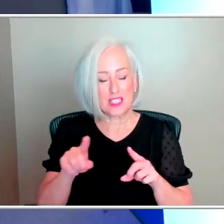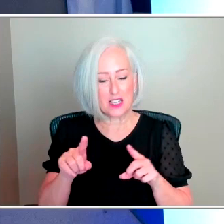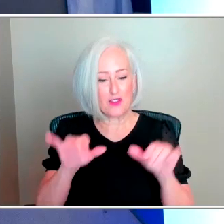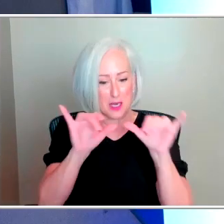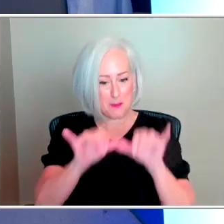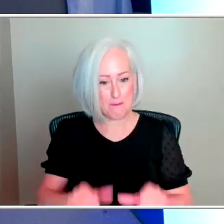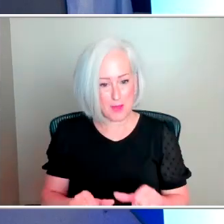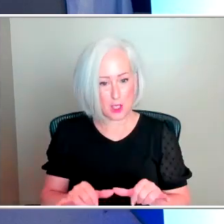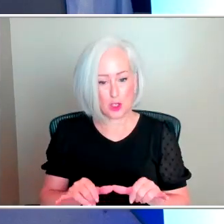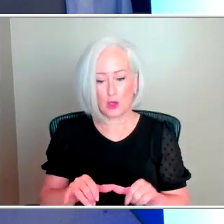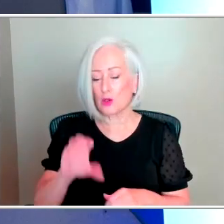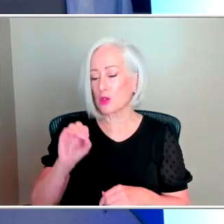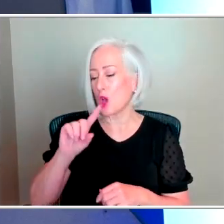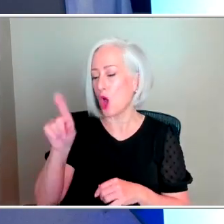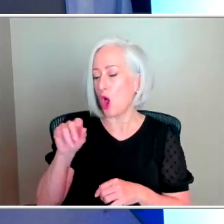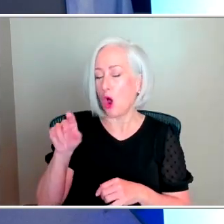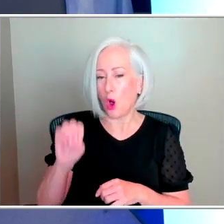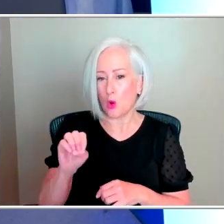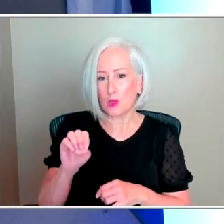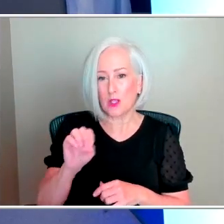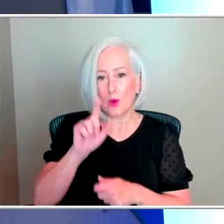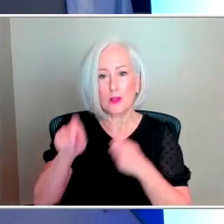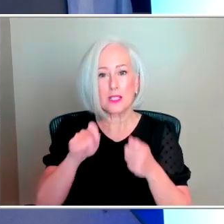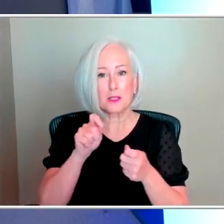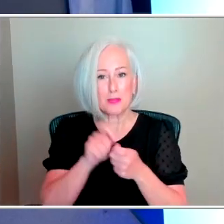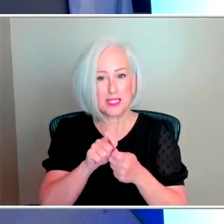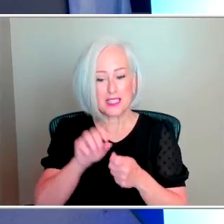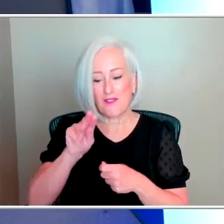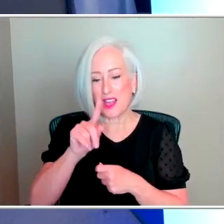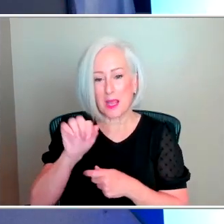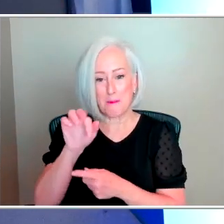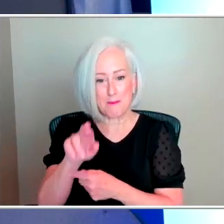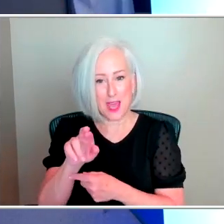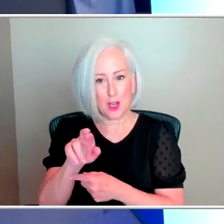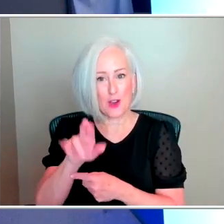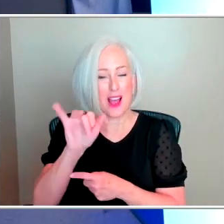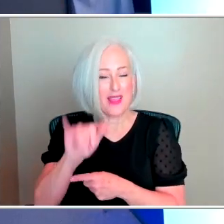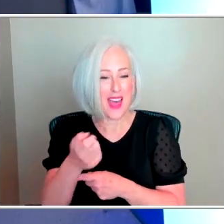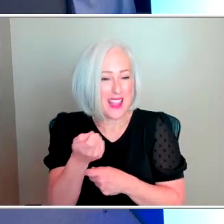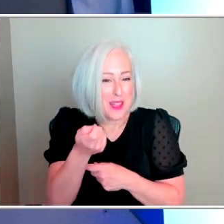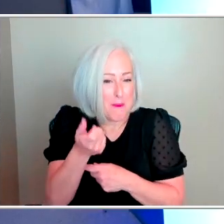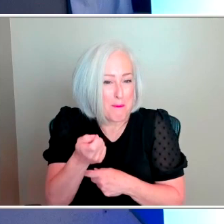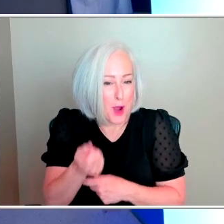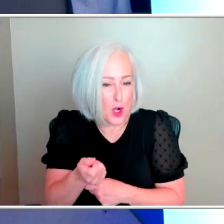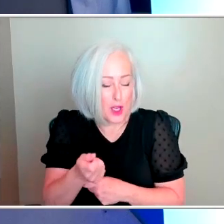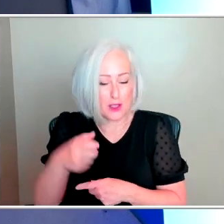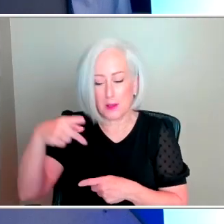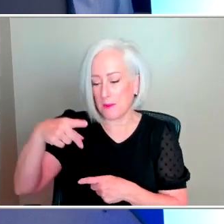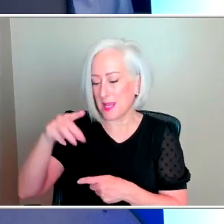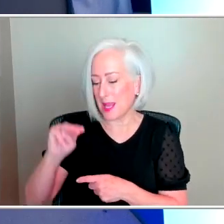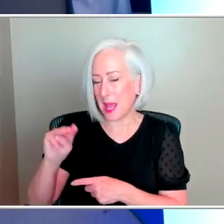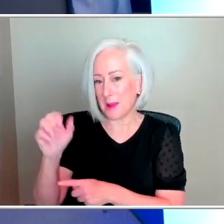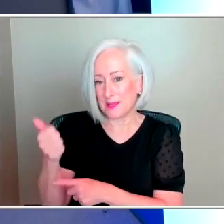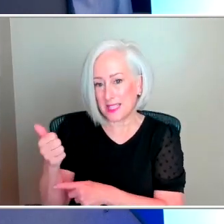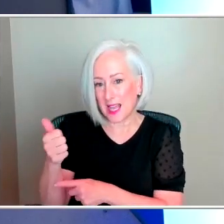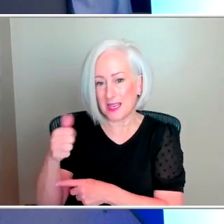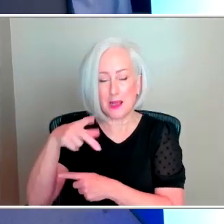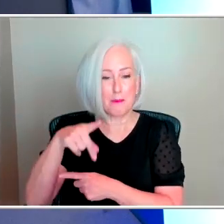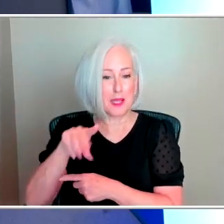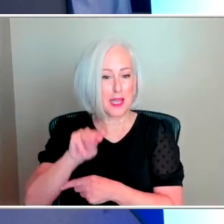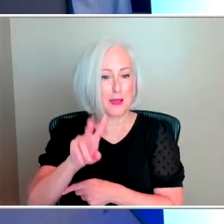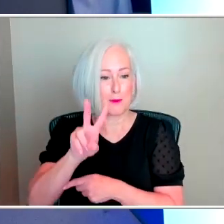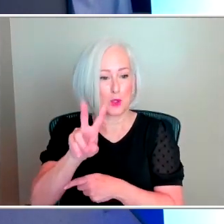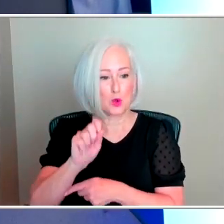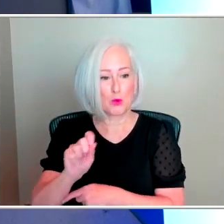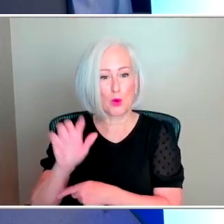the particulate matter. These are the tiny particles. Yes. They're written out as PM10, PM2.5.